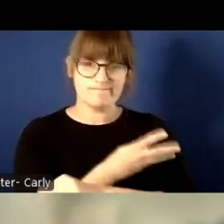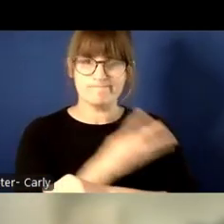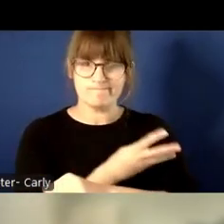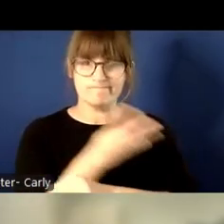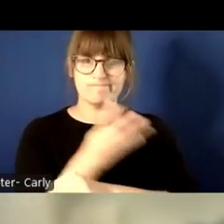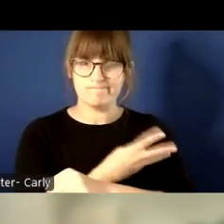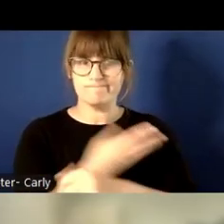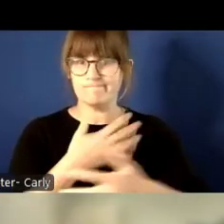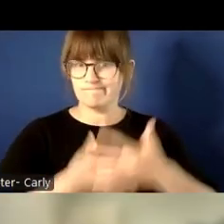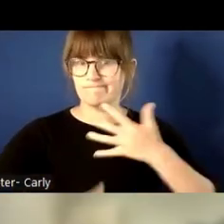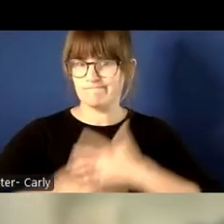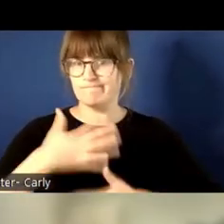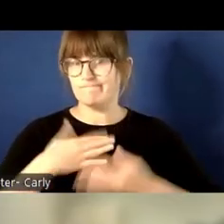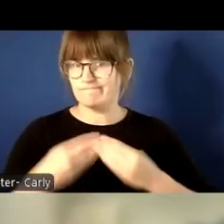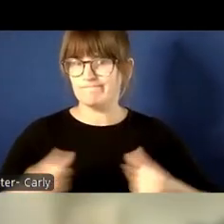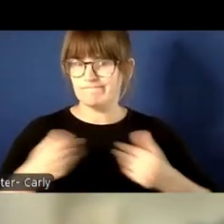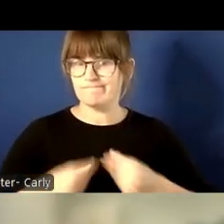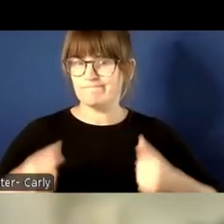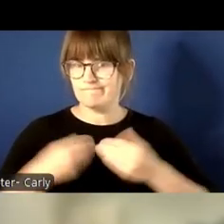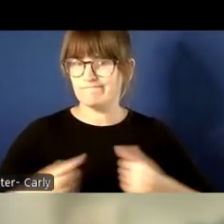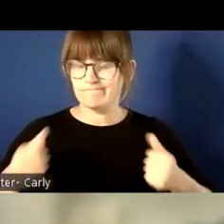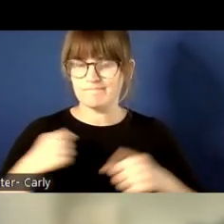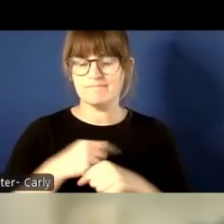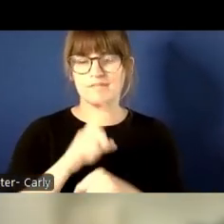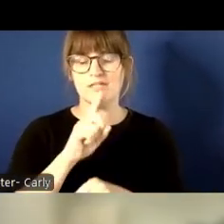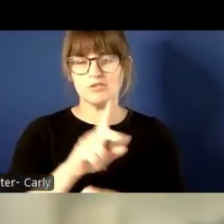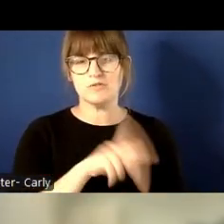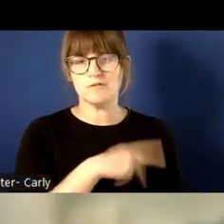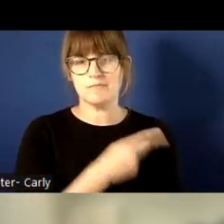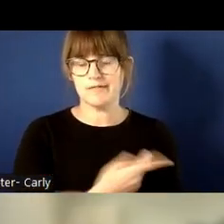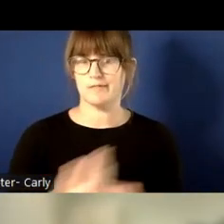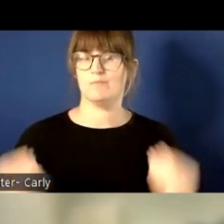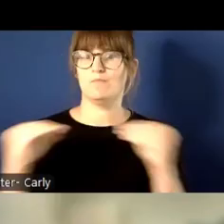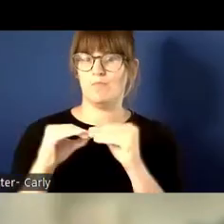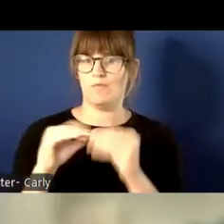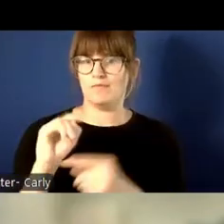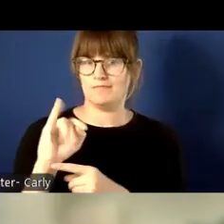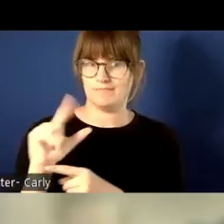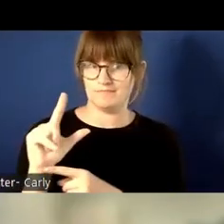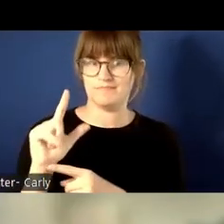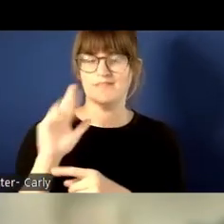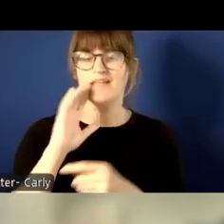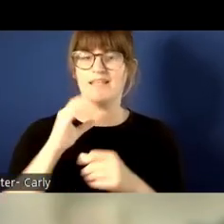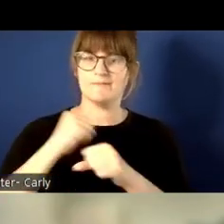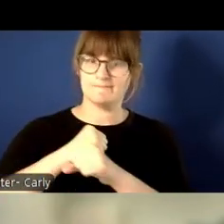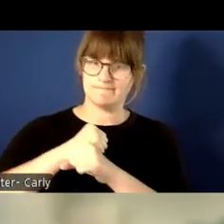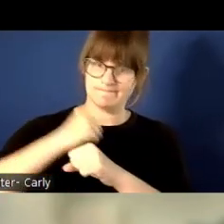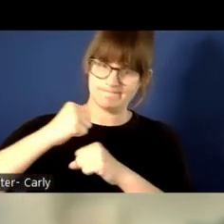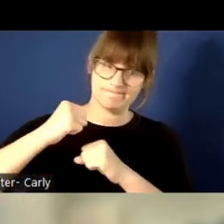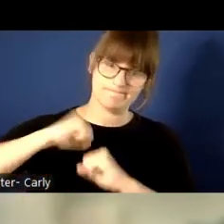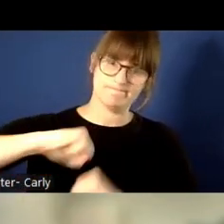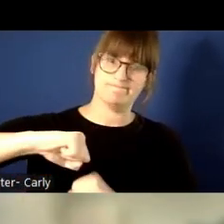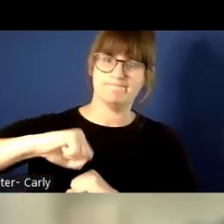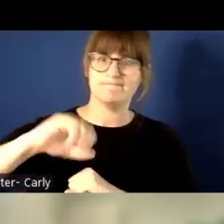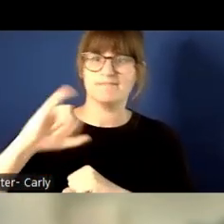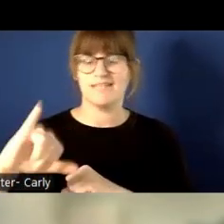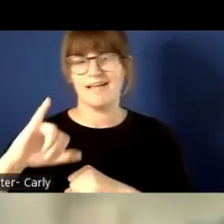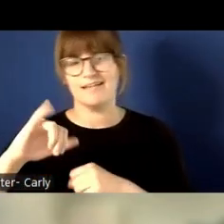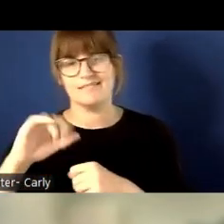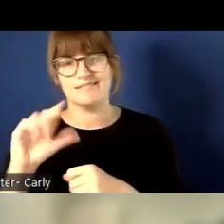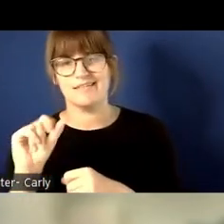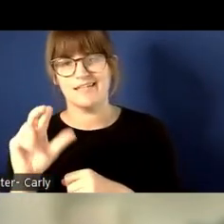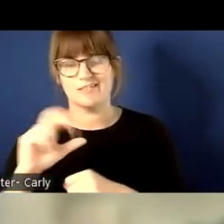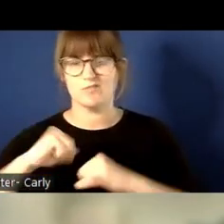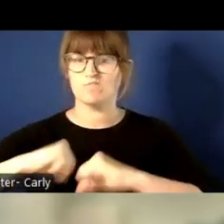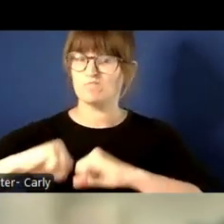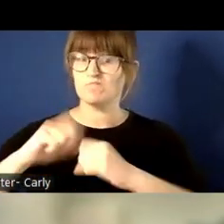interleukin-2, which helps further make sure the patient has more and more of these TILs. And then this fights off against the cancer itself, and it's been shown to have pretty good